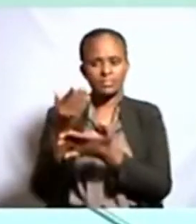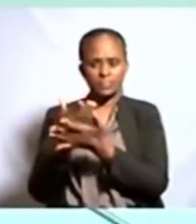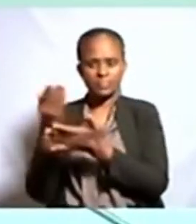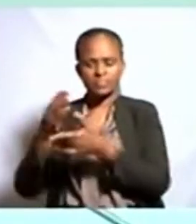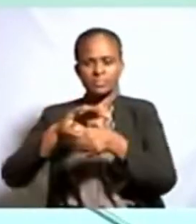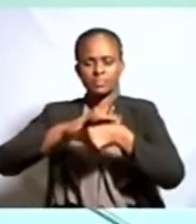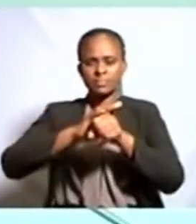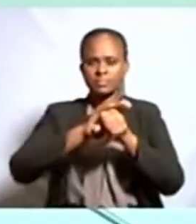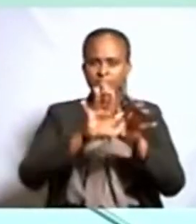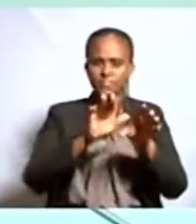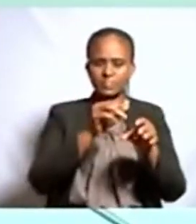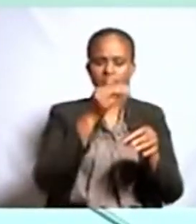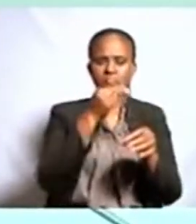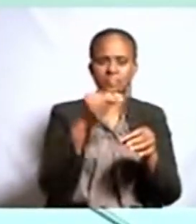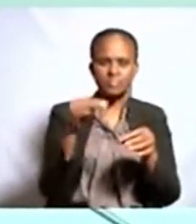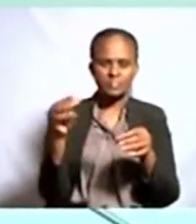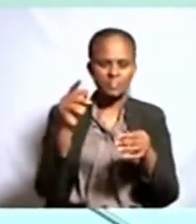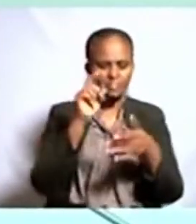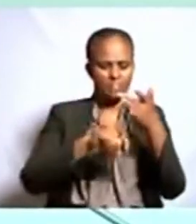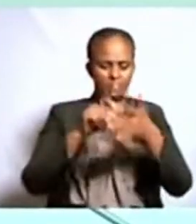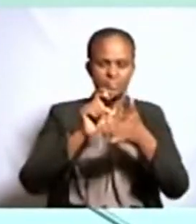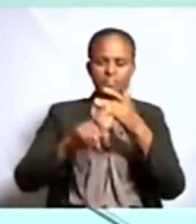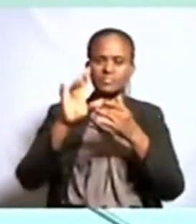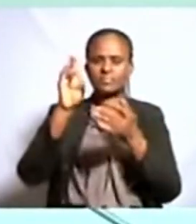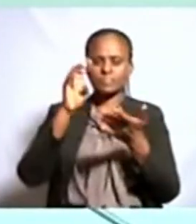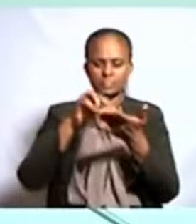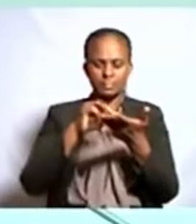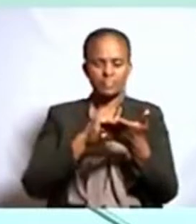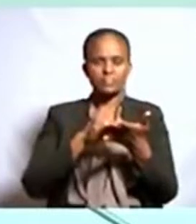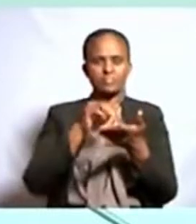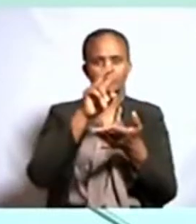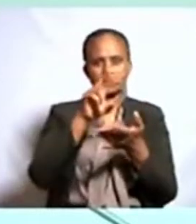COVID-19 prevention materials costing